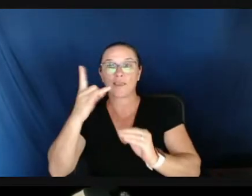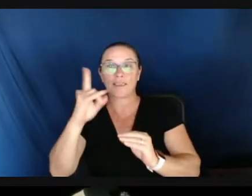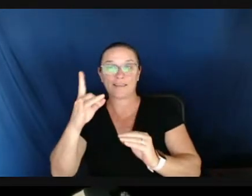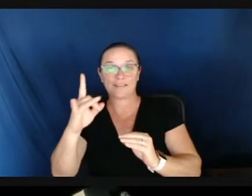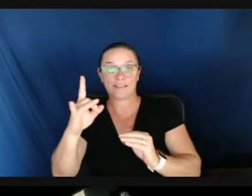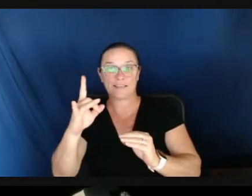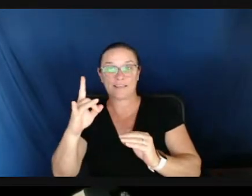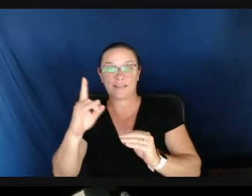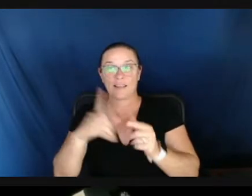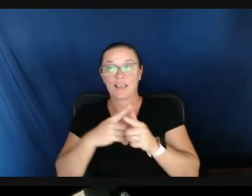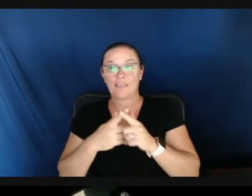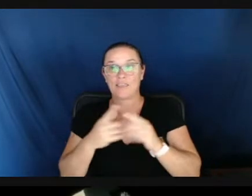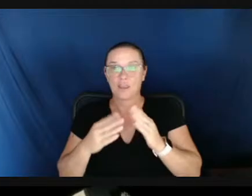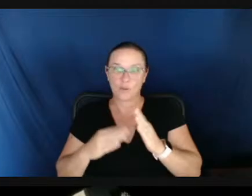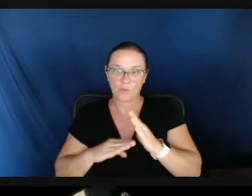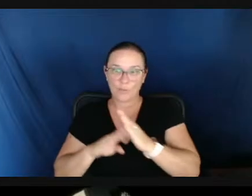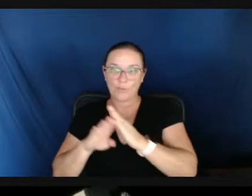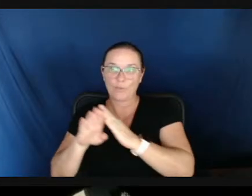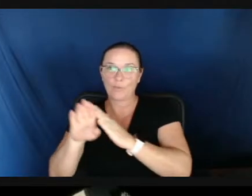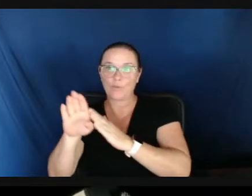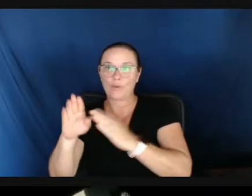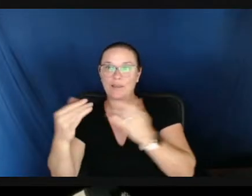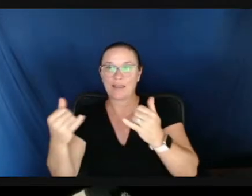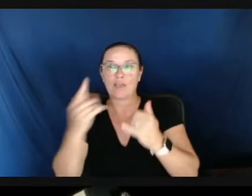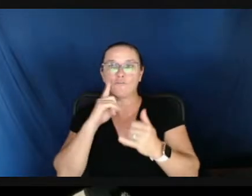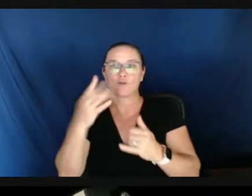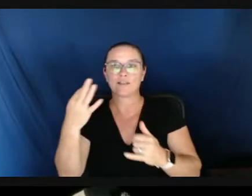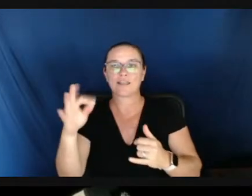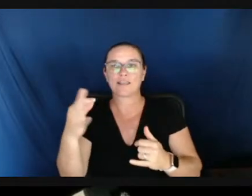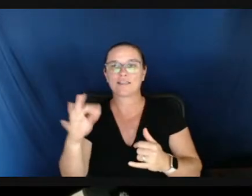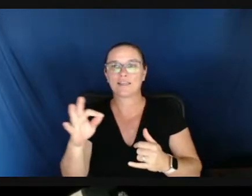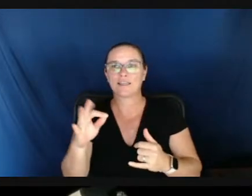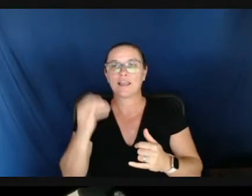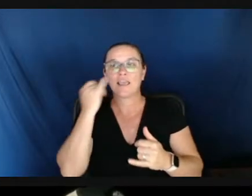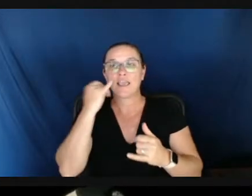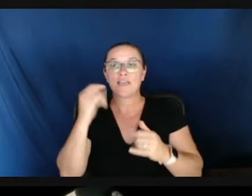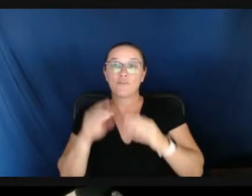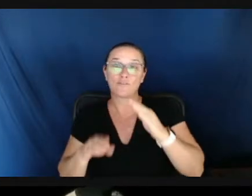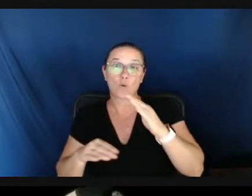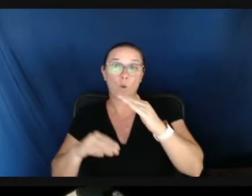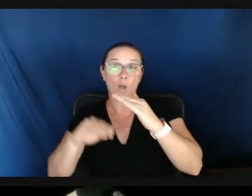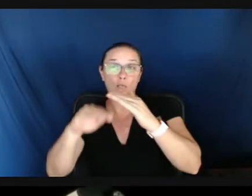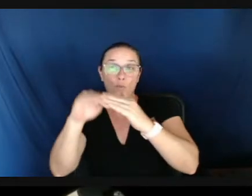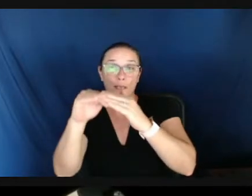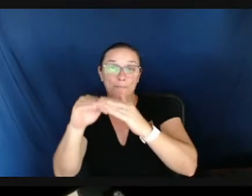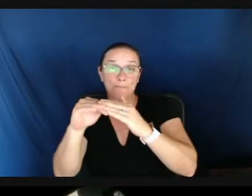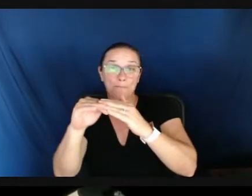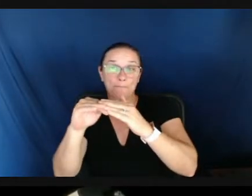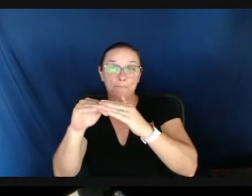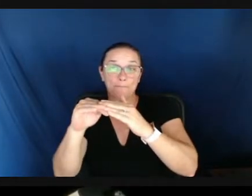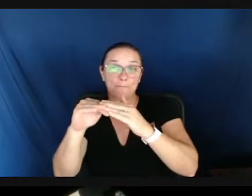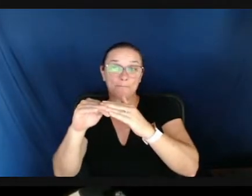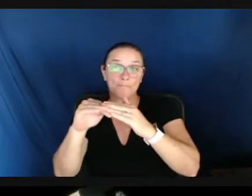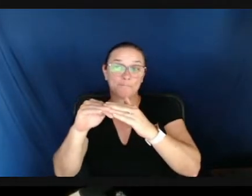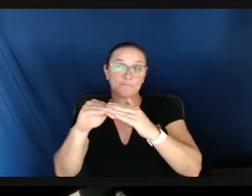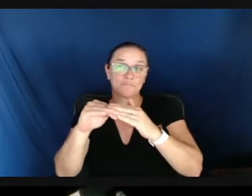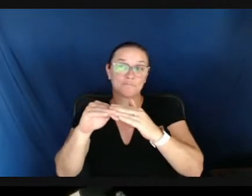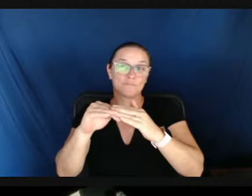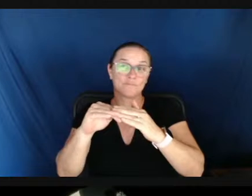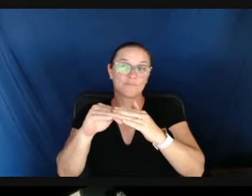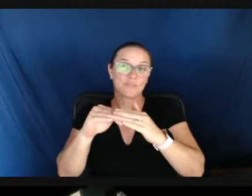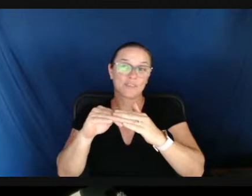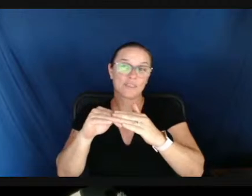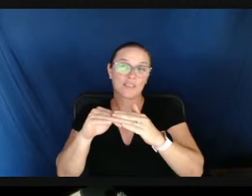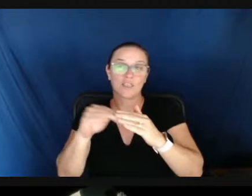then here's our buildup to 19. Right. So if we had to go all the way up to this point right there, and we're coming up